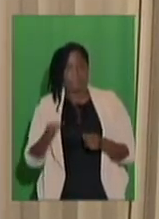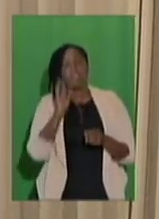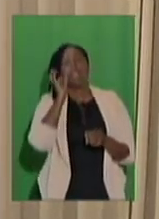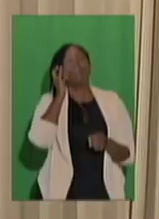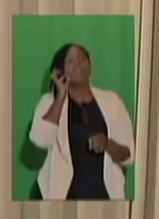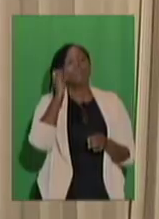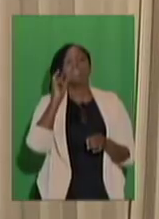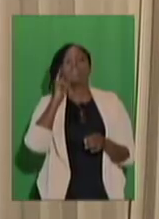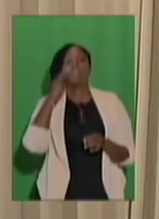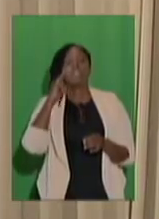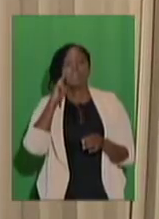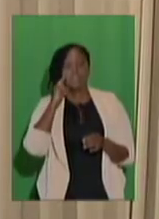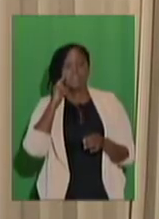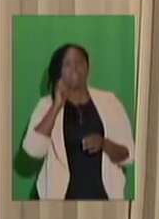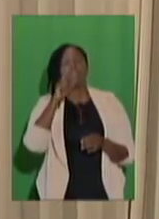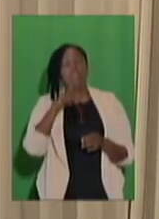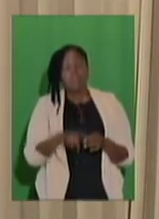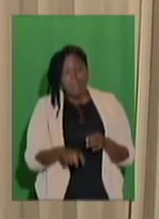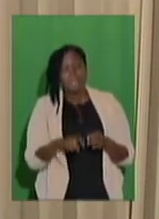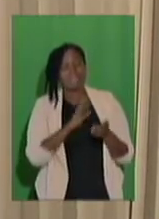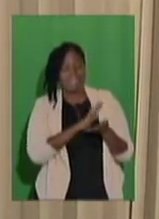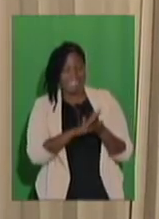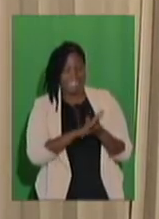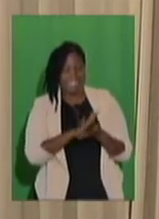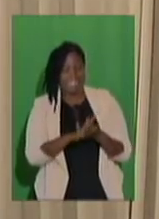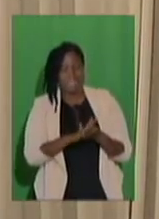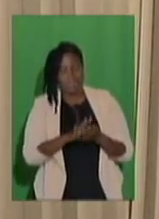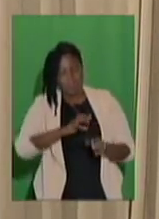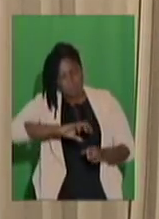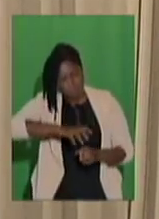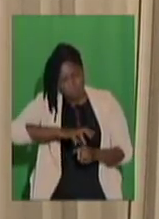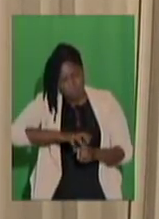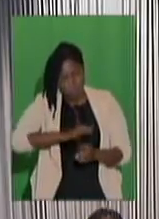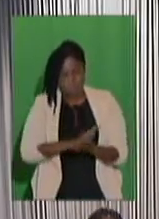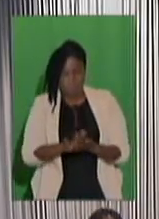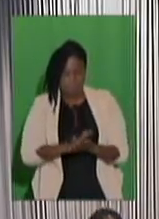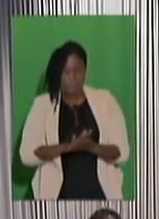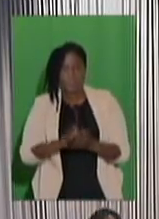to putting into your refrigerator or any other storage device as well.